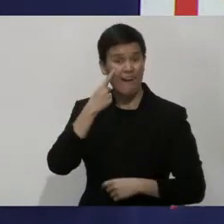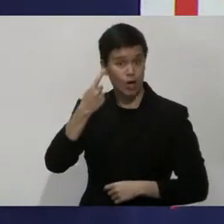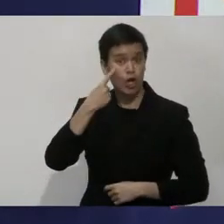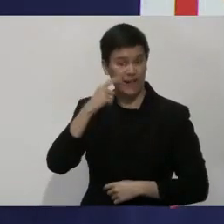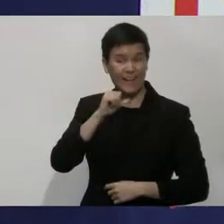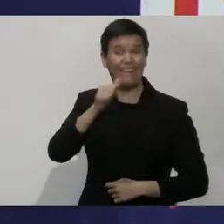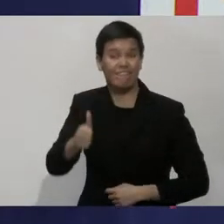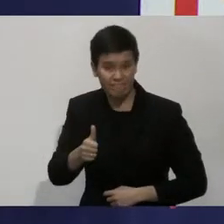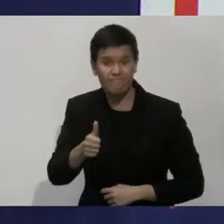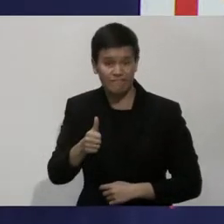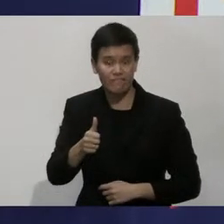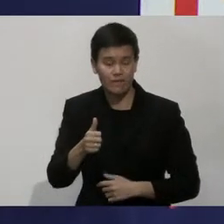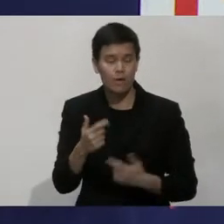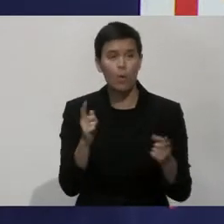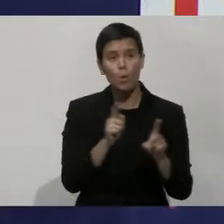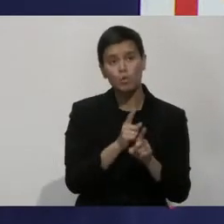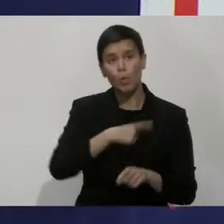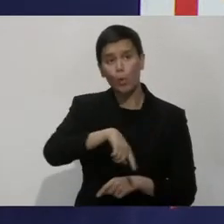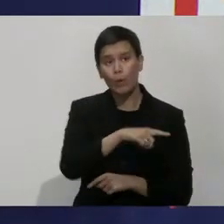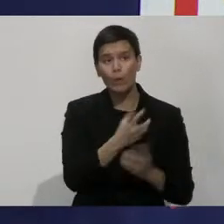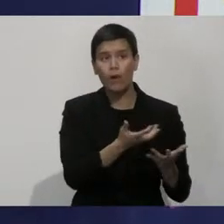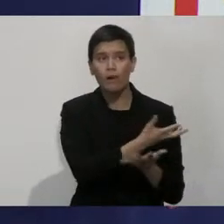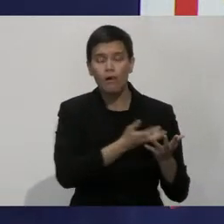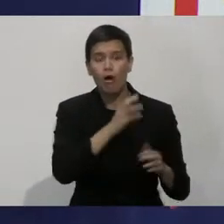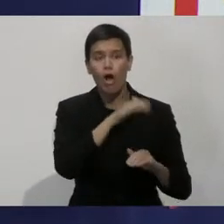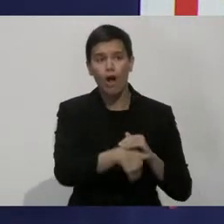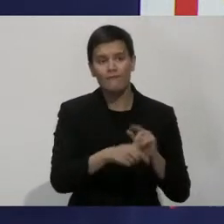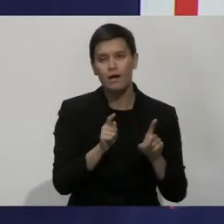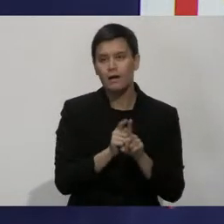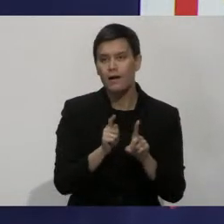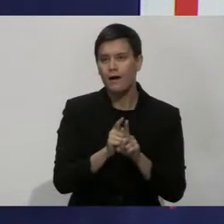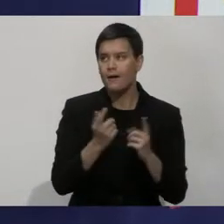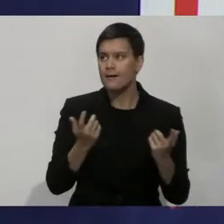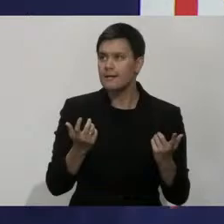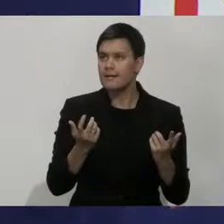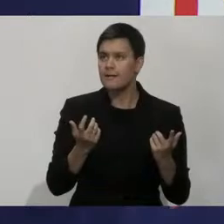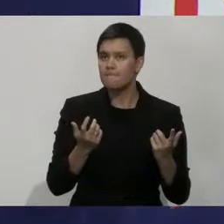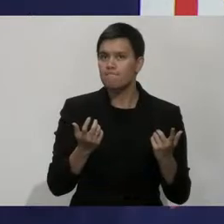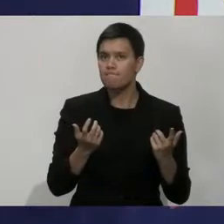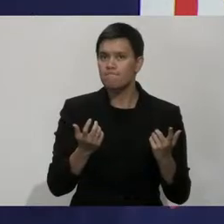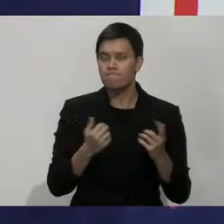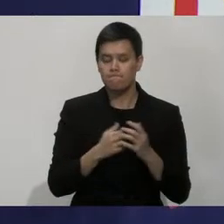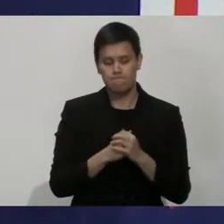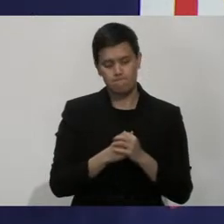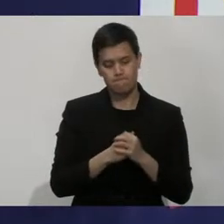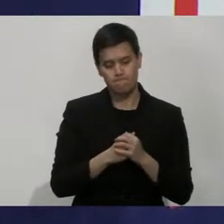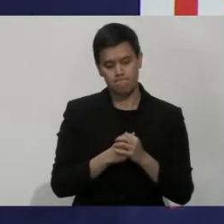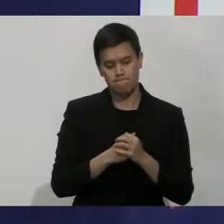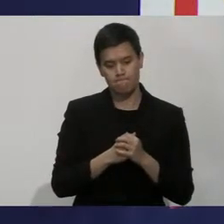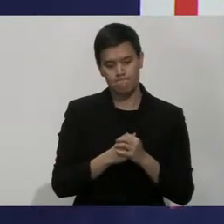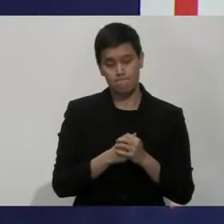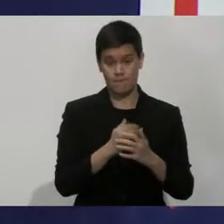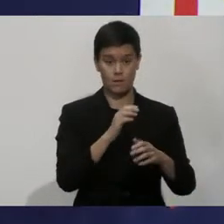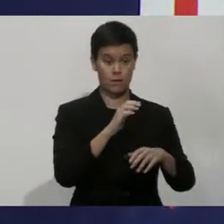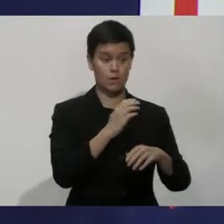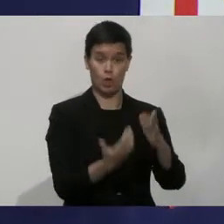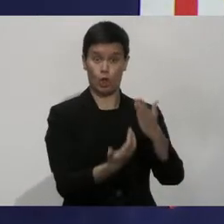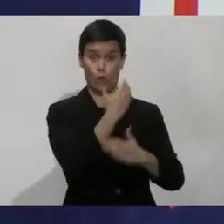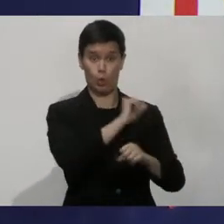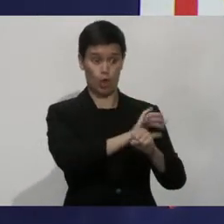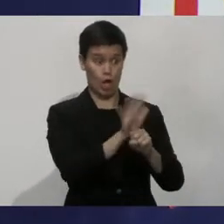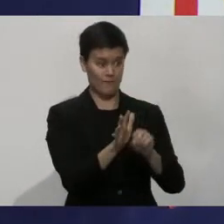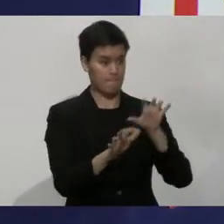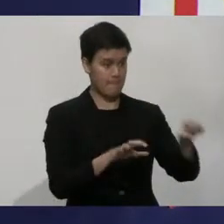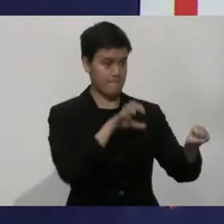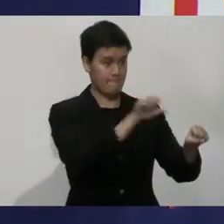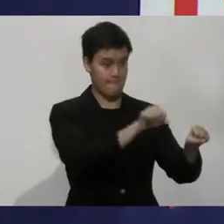at. We'd be looking at whether any new cases are within the existing contacts. So, people that have already